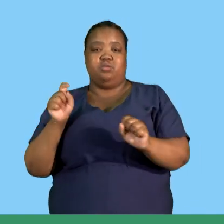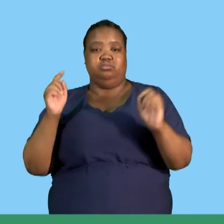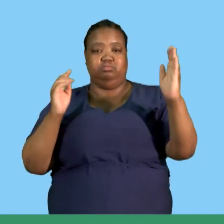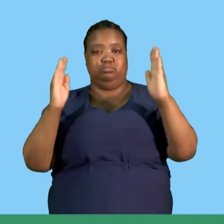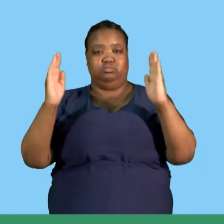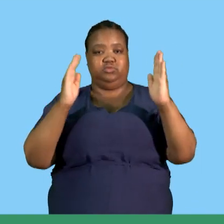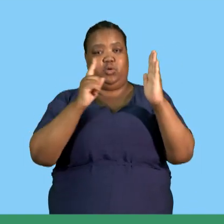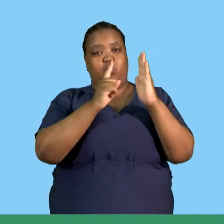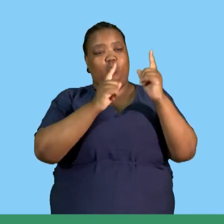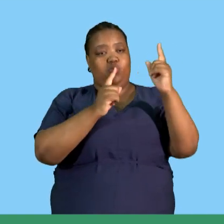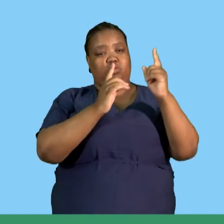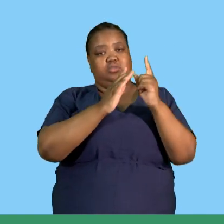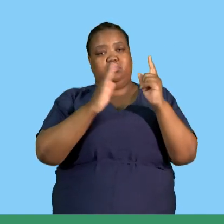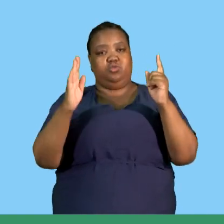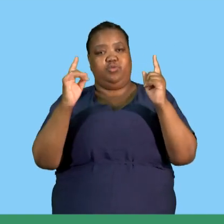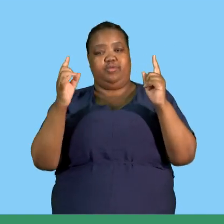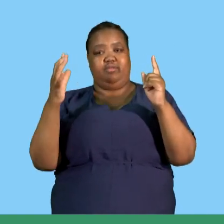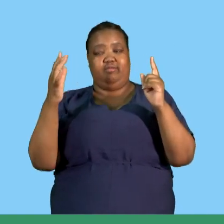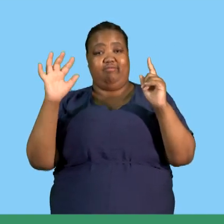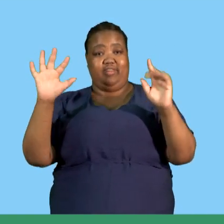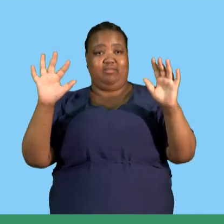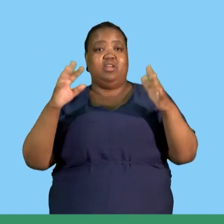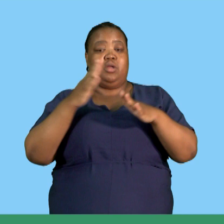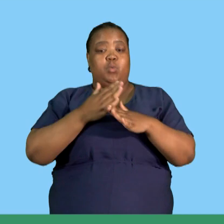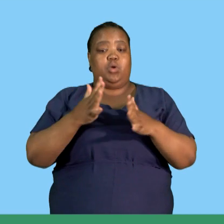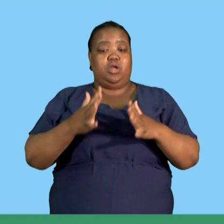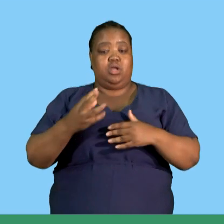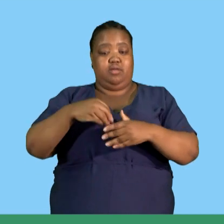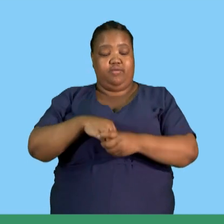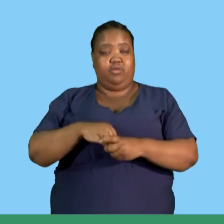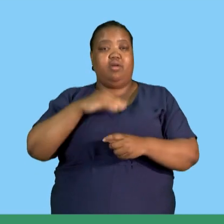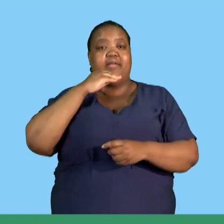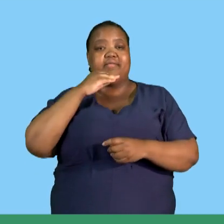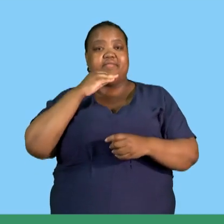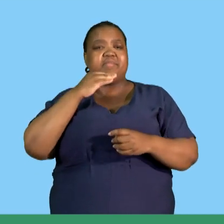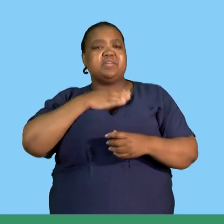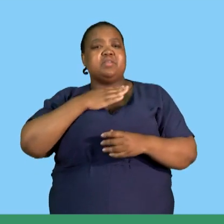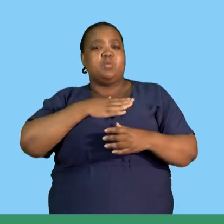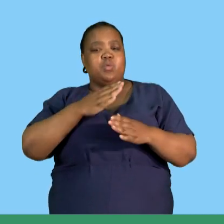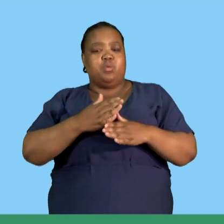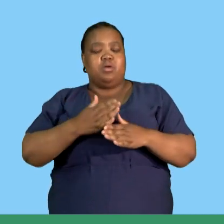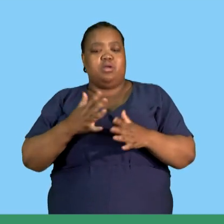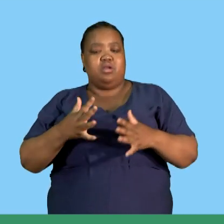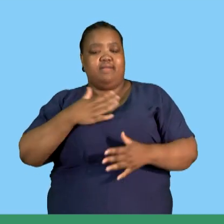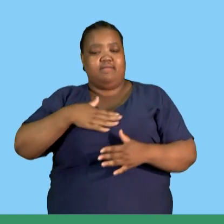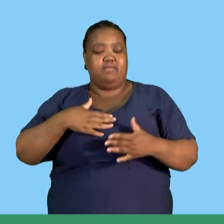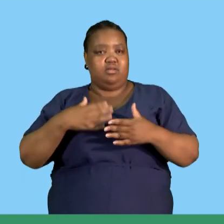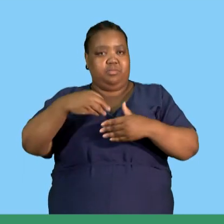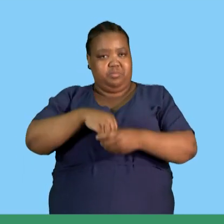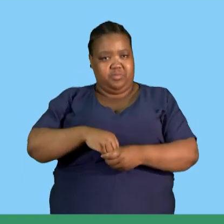they feel understood. Number 2, employees, they develop and grow with the